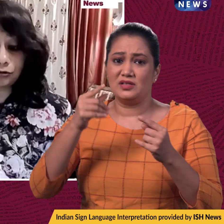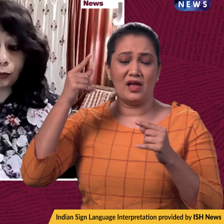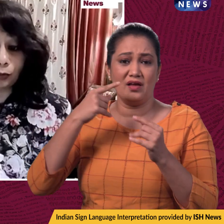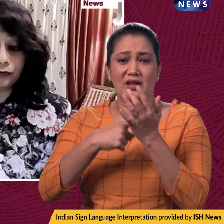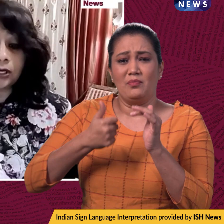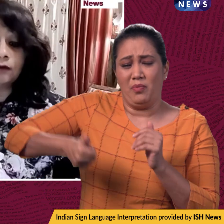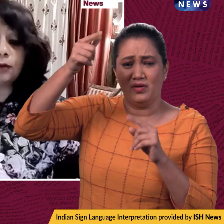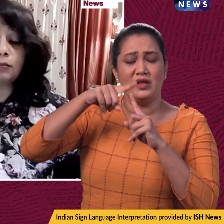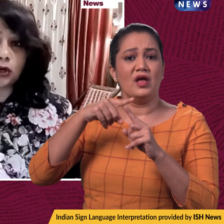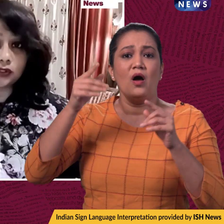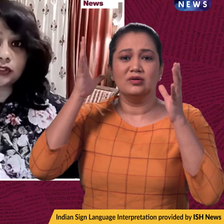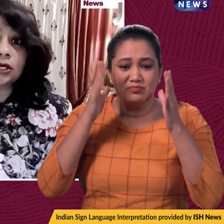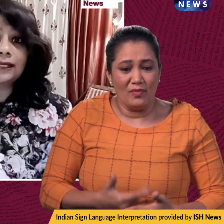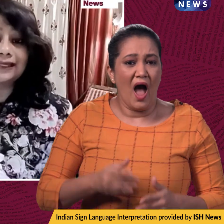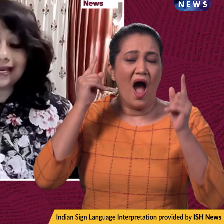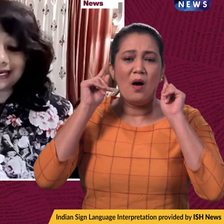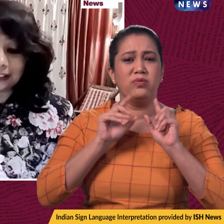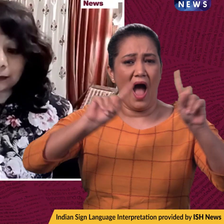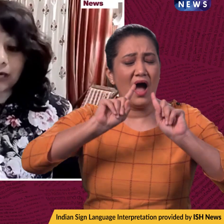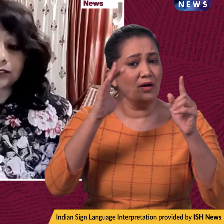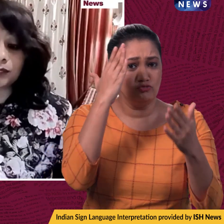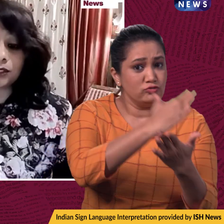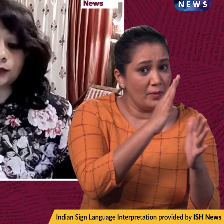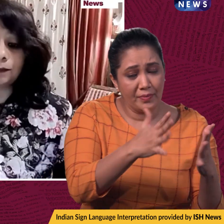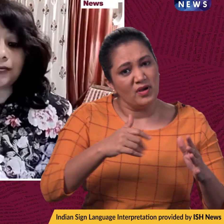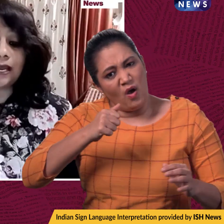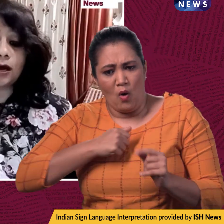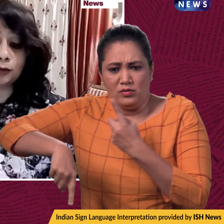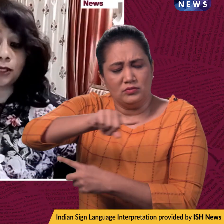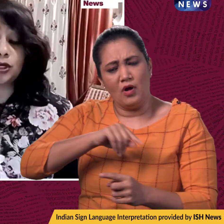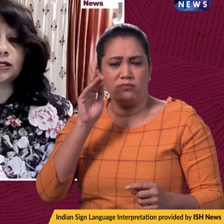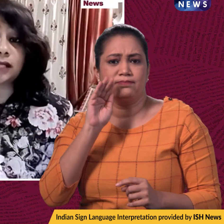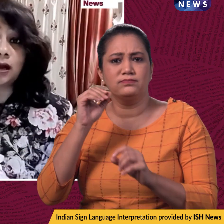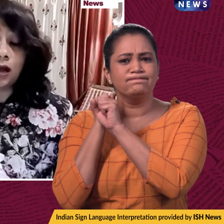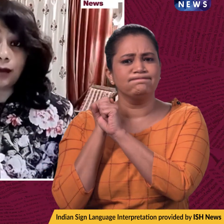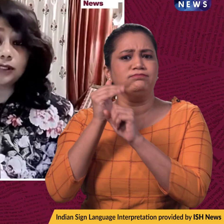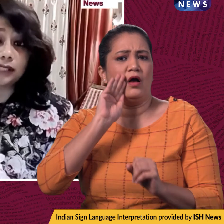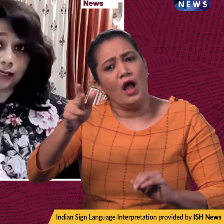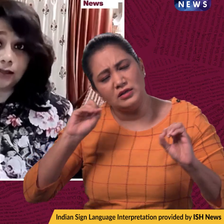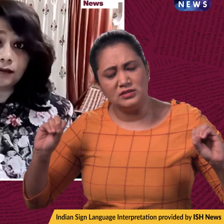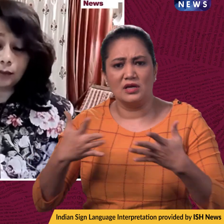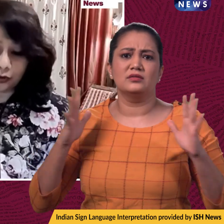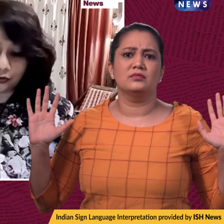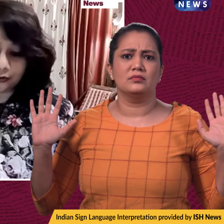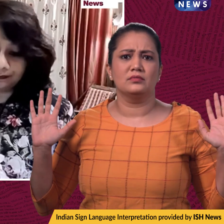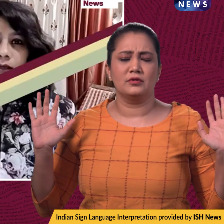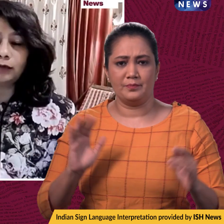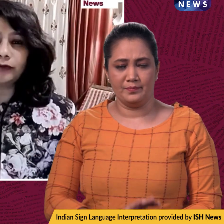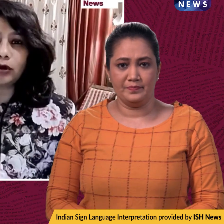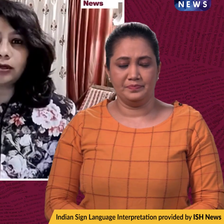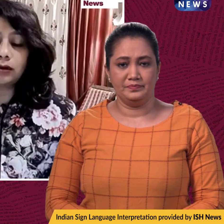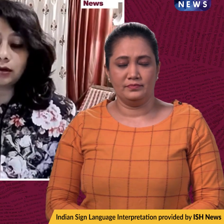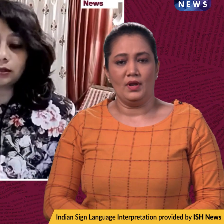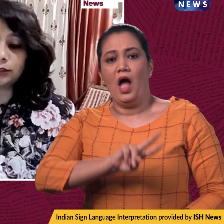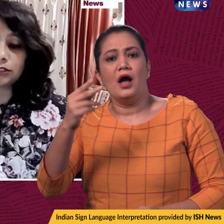were not removed from mosques, then his party workers will play Hanuman Chalisa outside the mosque.